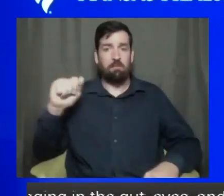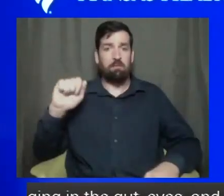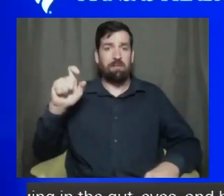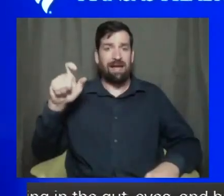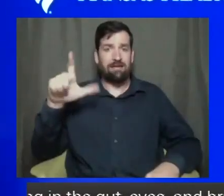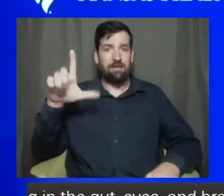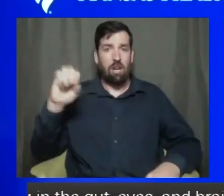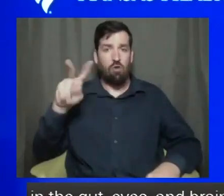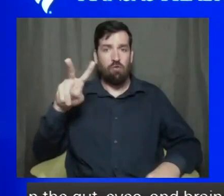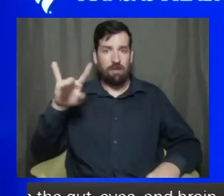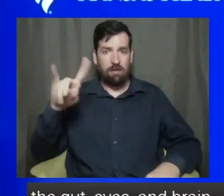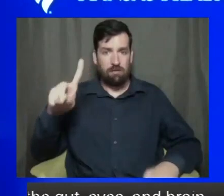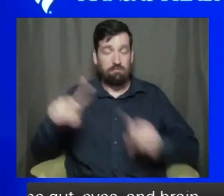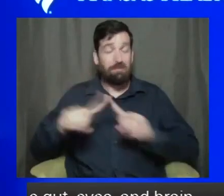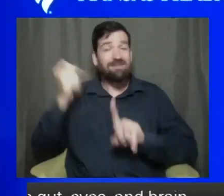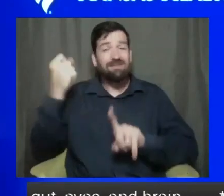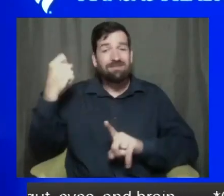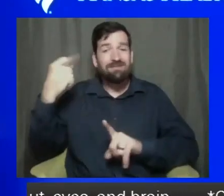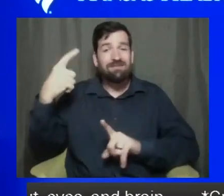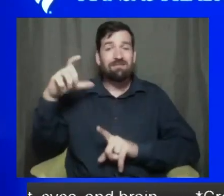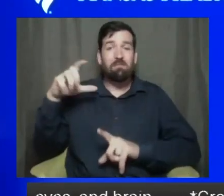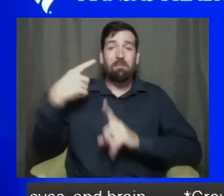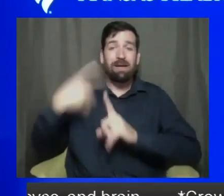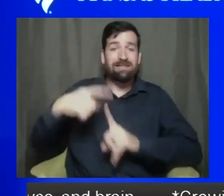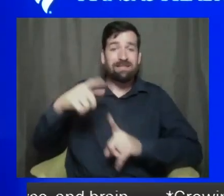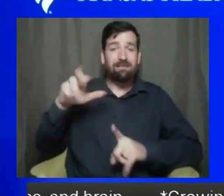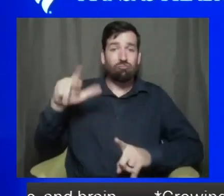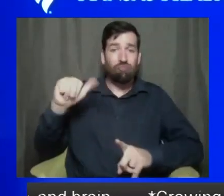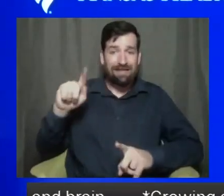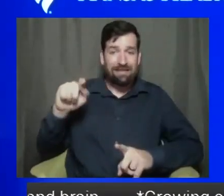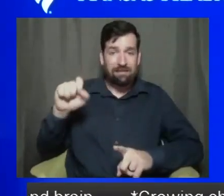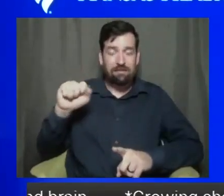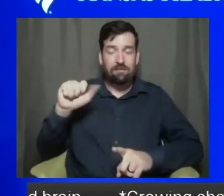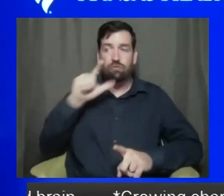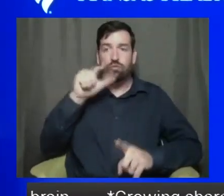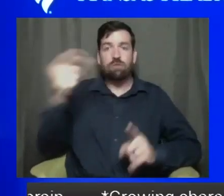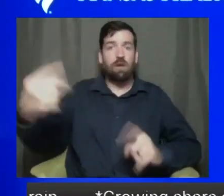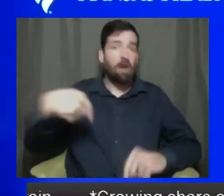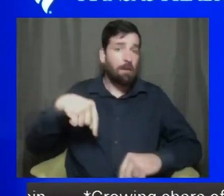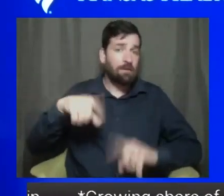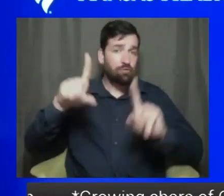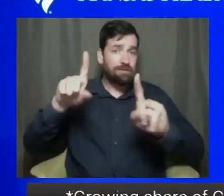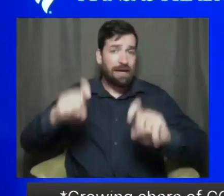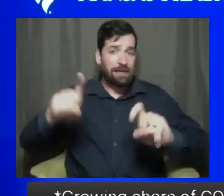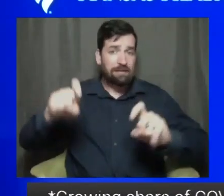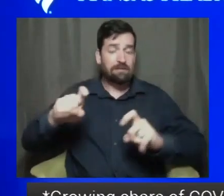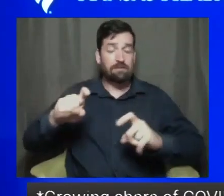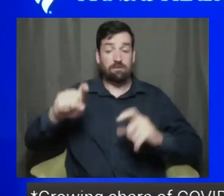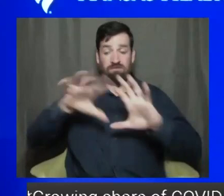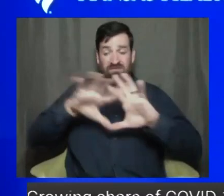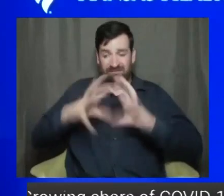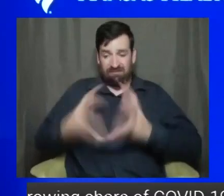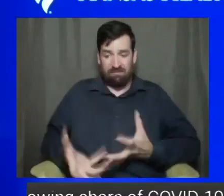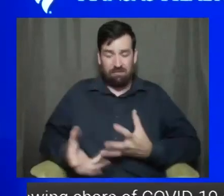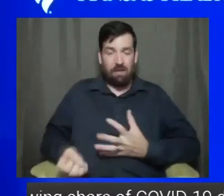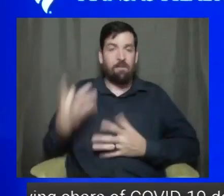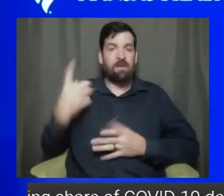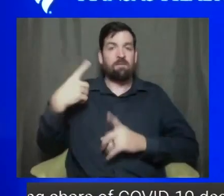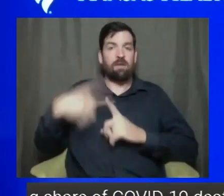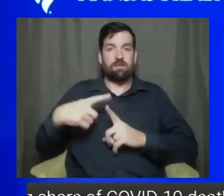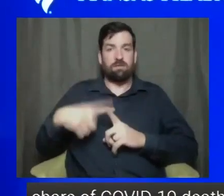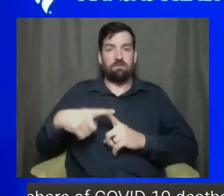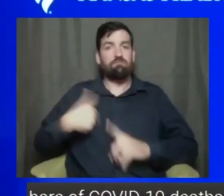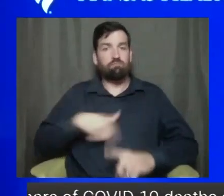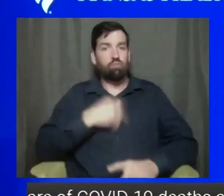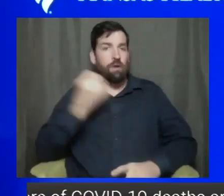are based on numbers, the number of people who are coming to test, the number of positives in all of those people. And so we understand that there probably